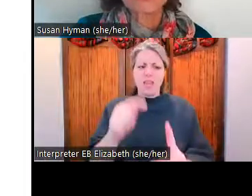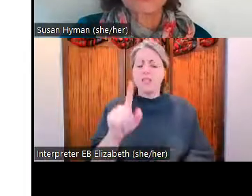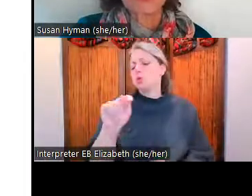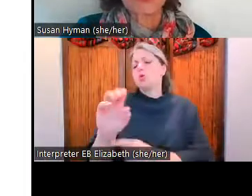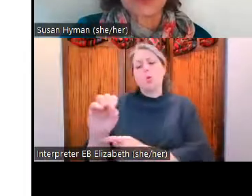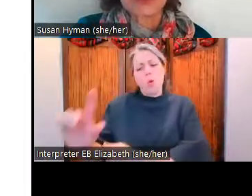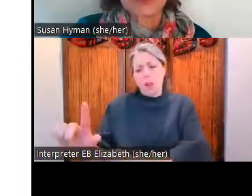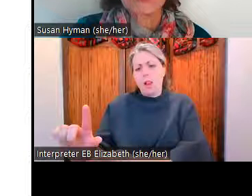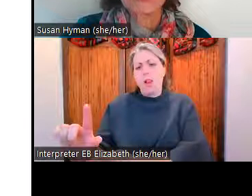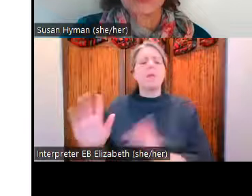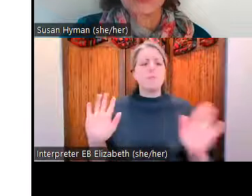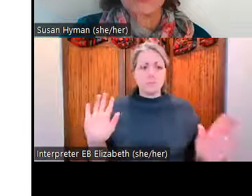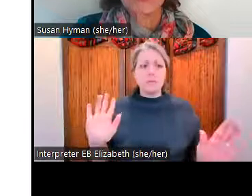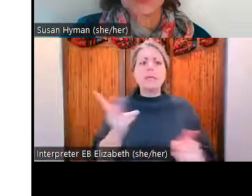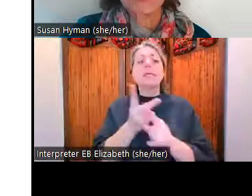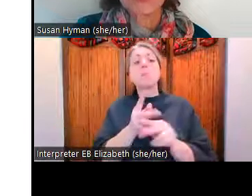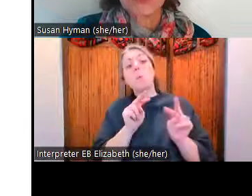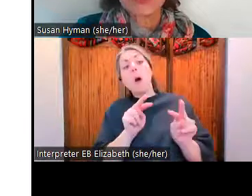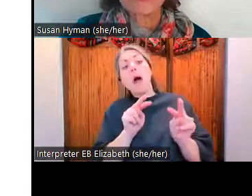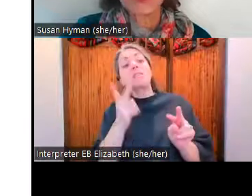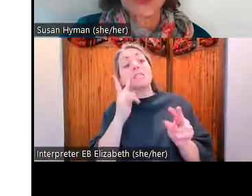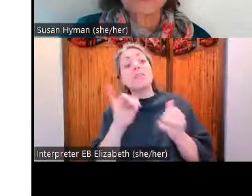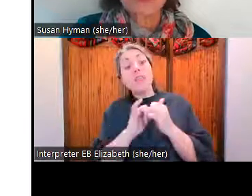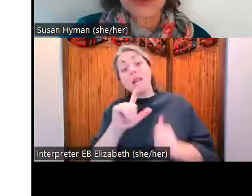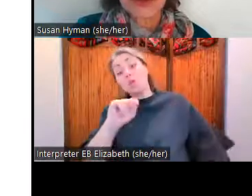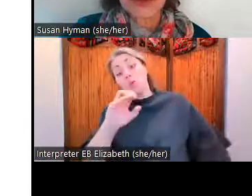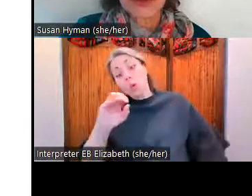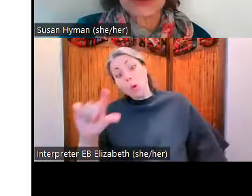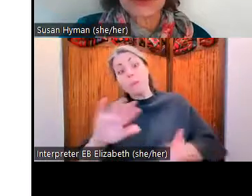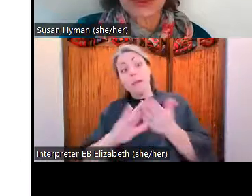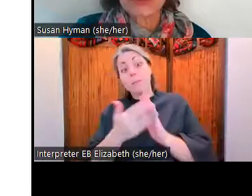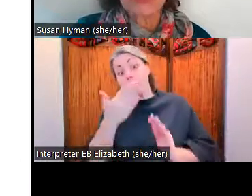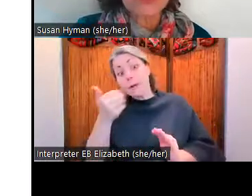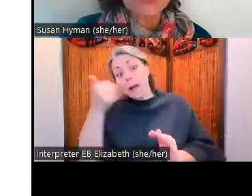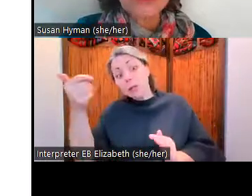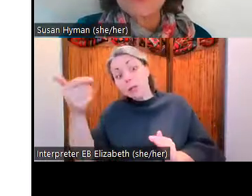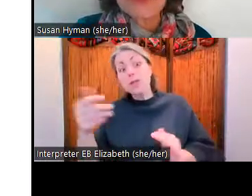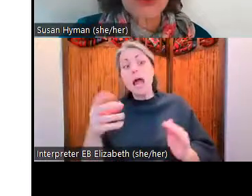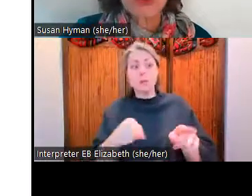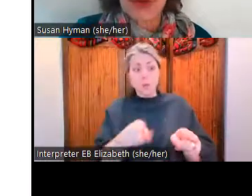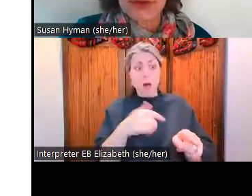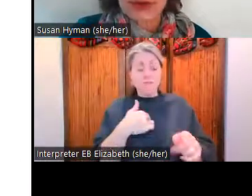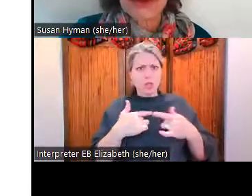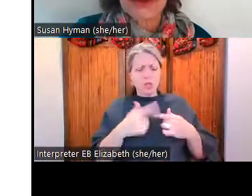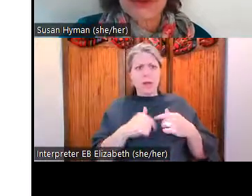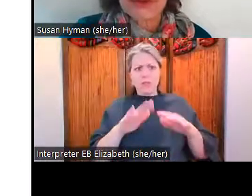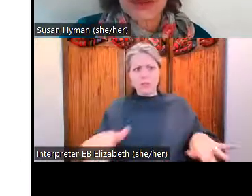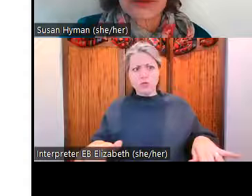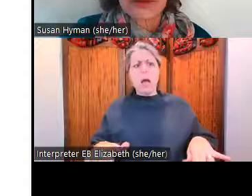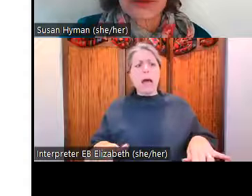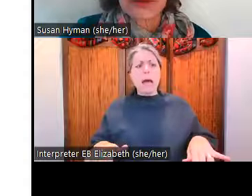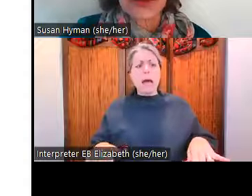we'll need to keep our eye on. And this is my prompt to say that if you have concerns about your child, even if you don't have an